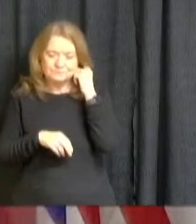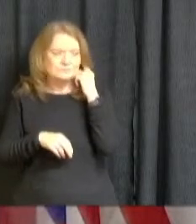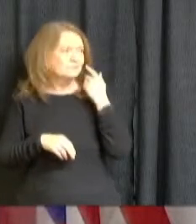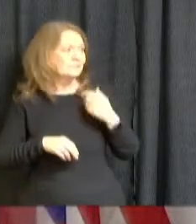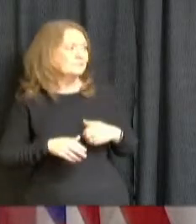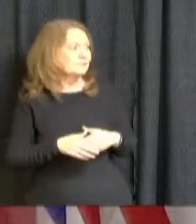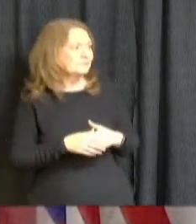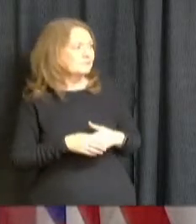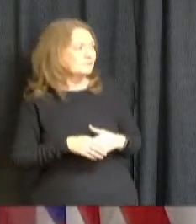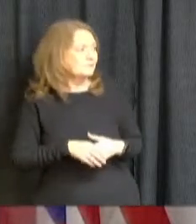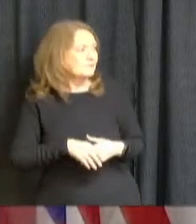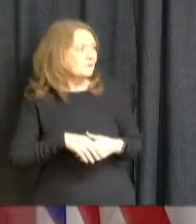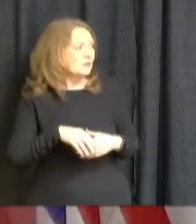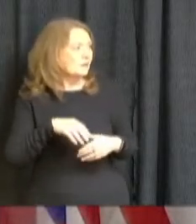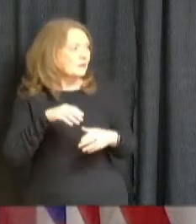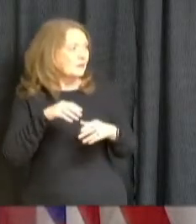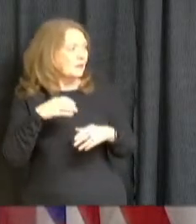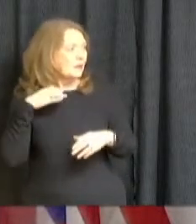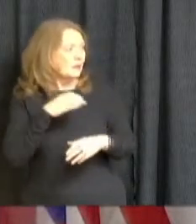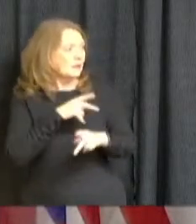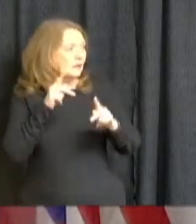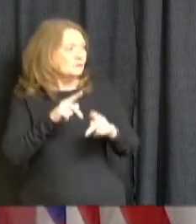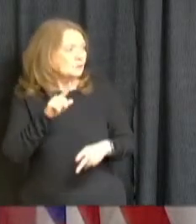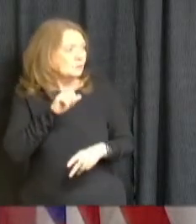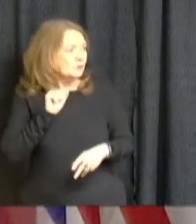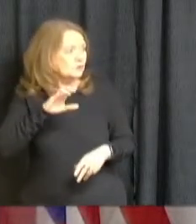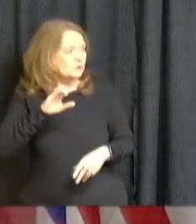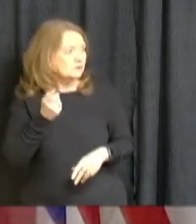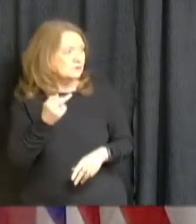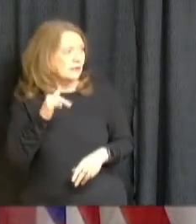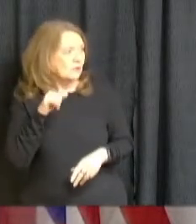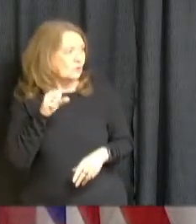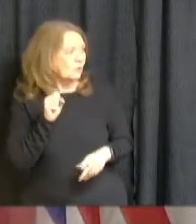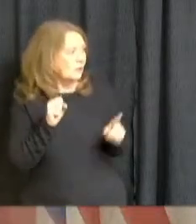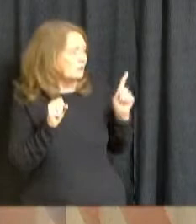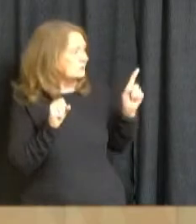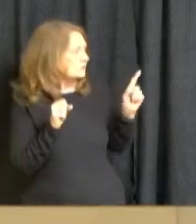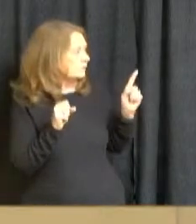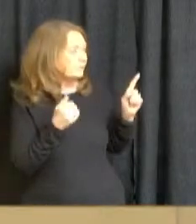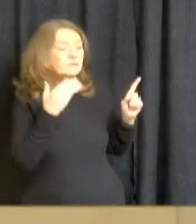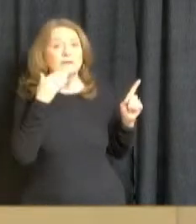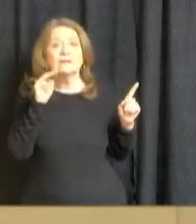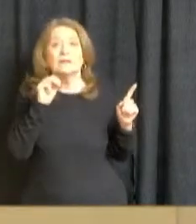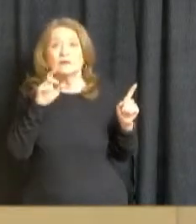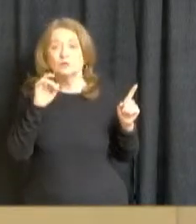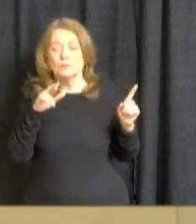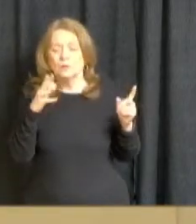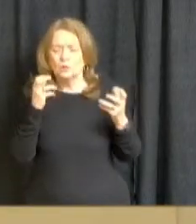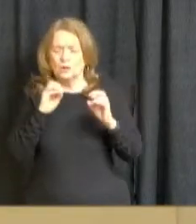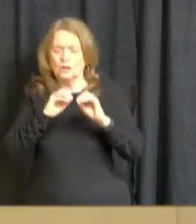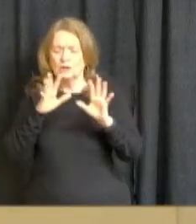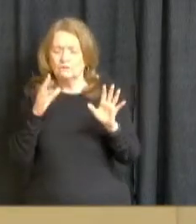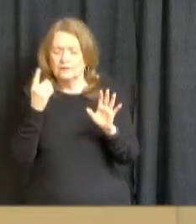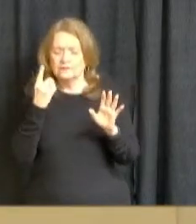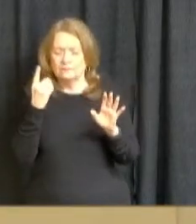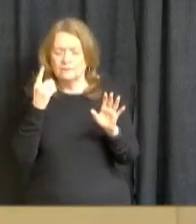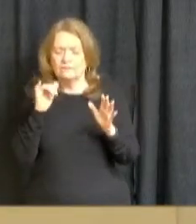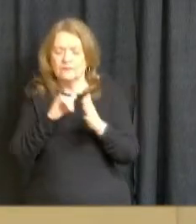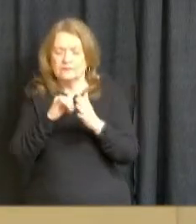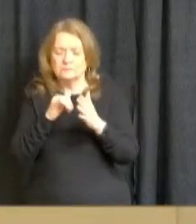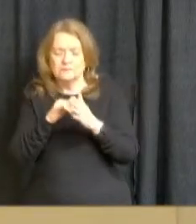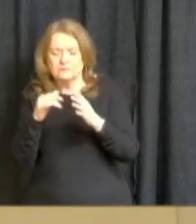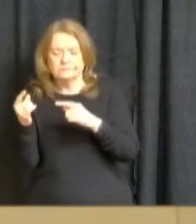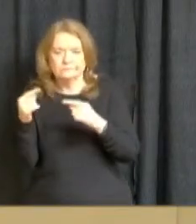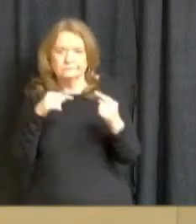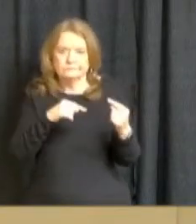All righty, Councilperson Zacharias, you are recognized. Thank you, Mayor. I just want to clarify a point that's kind of been tossed back